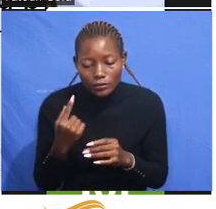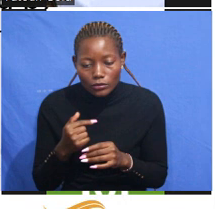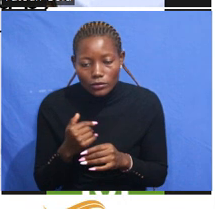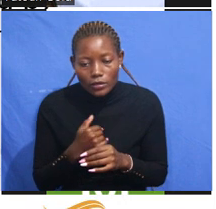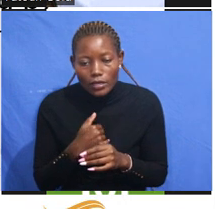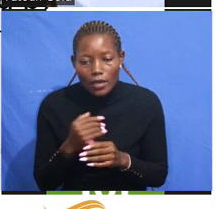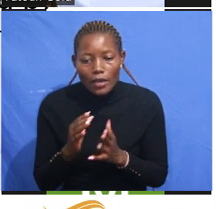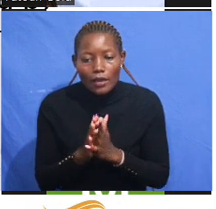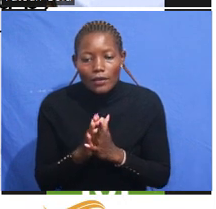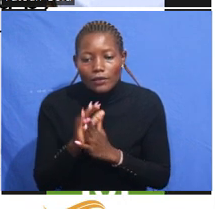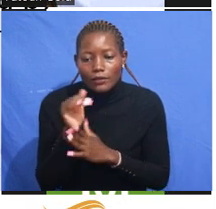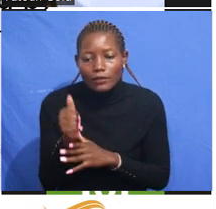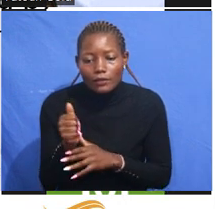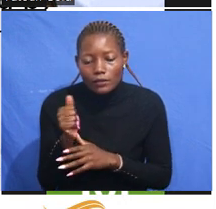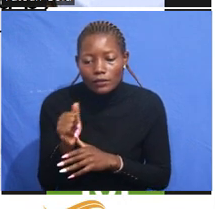a sarcomere.